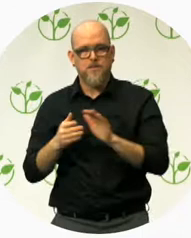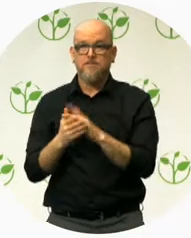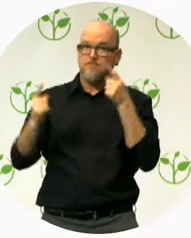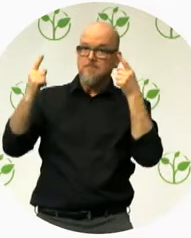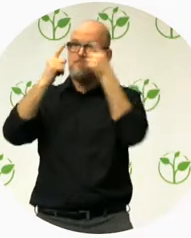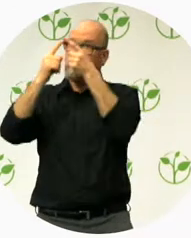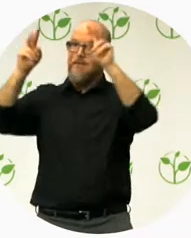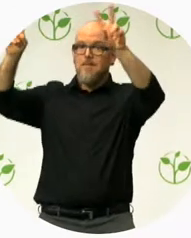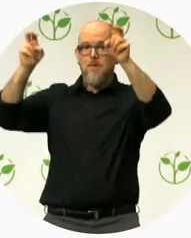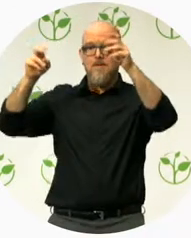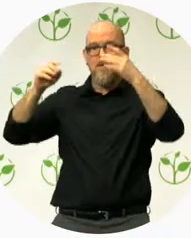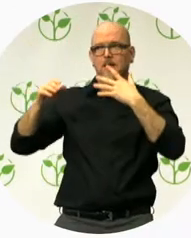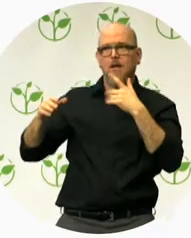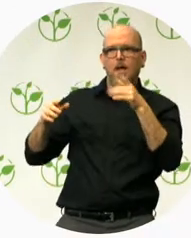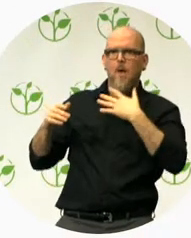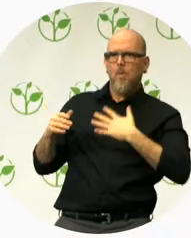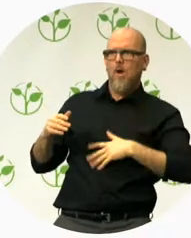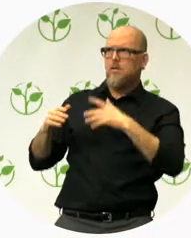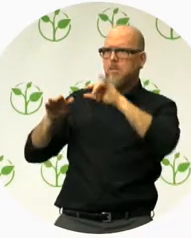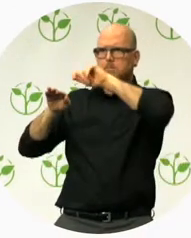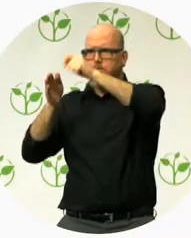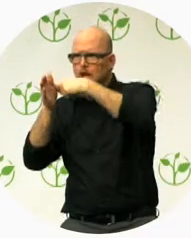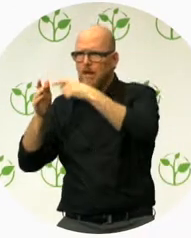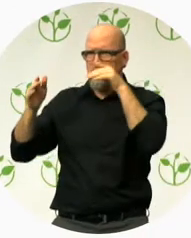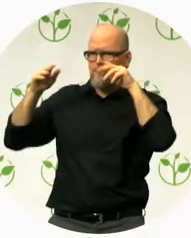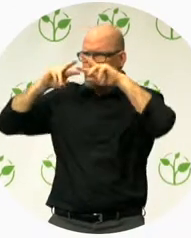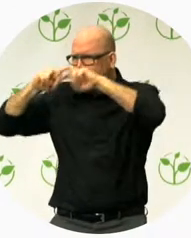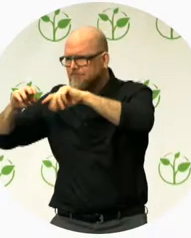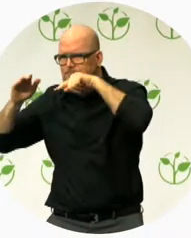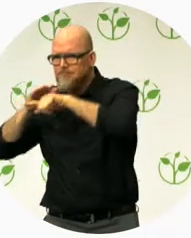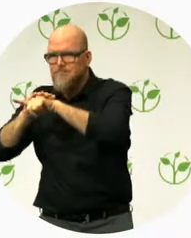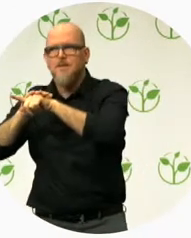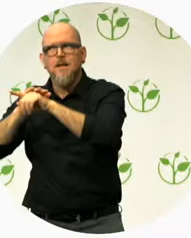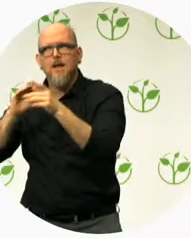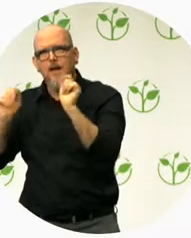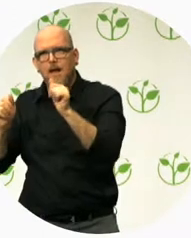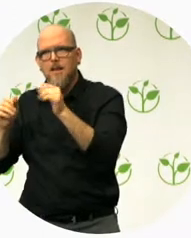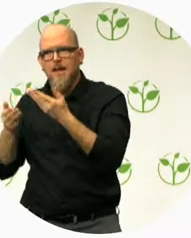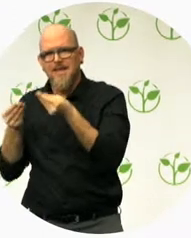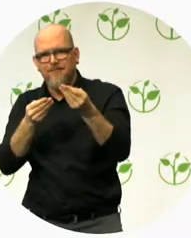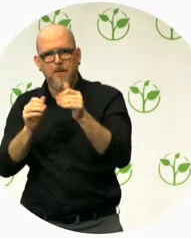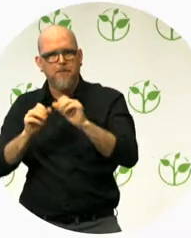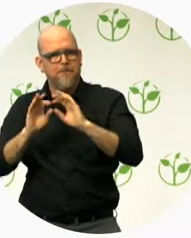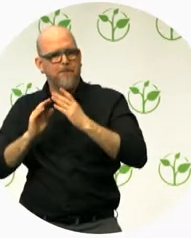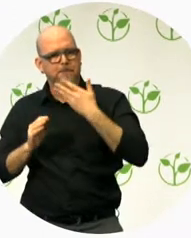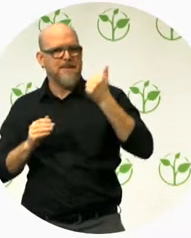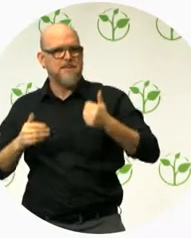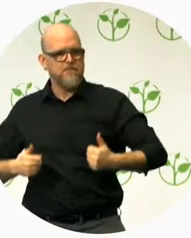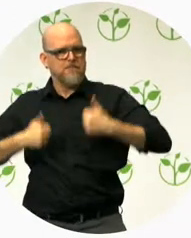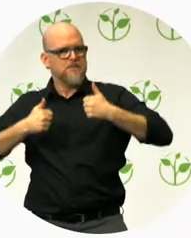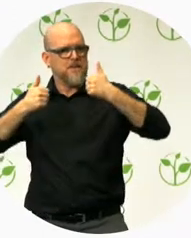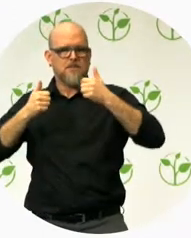and policies to improve the daily lives of all persons with disabilities around the